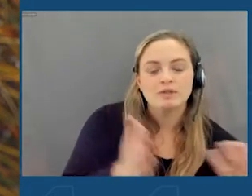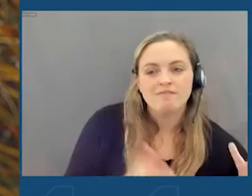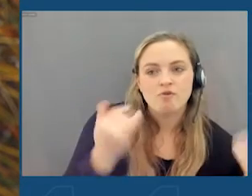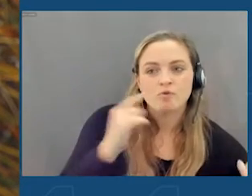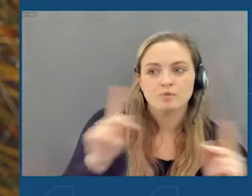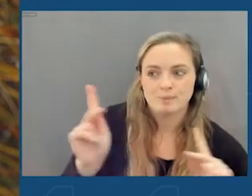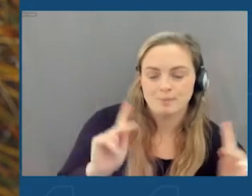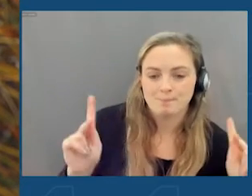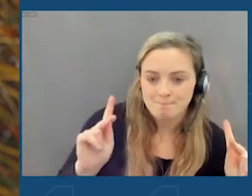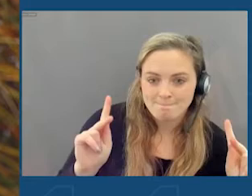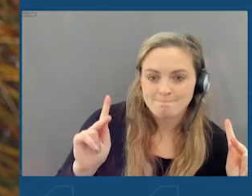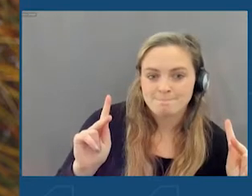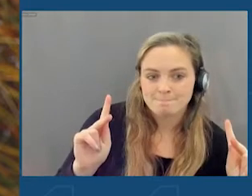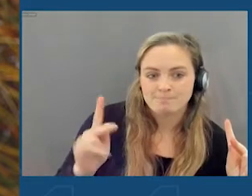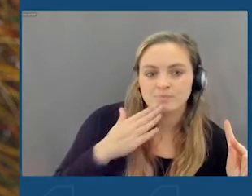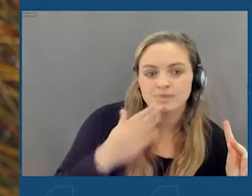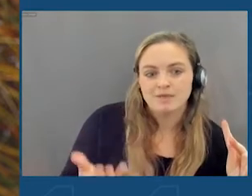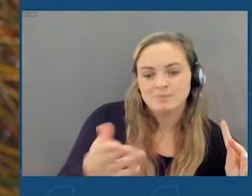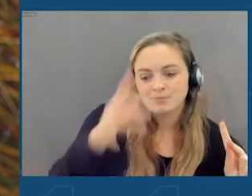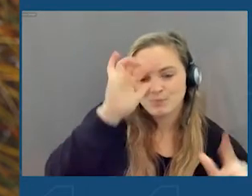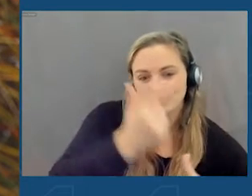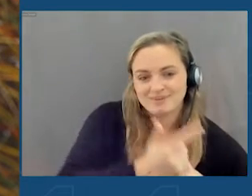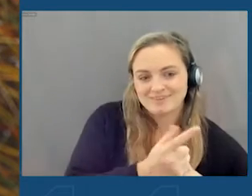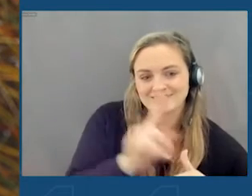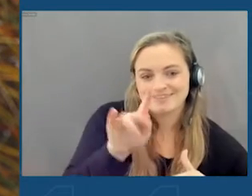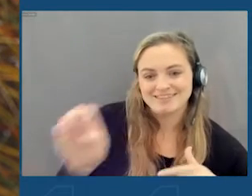people. And I want to thank my brother, Z.